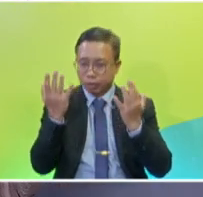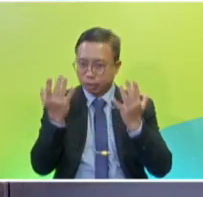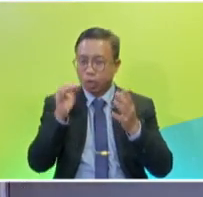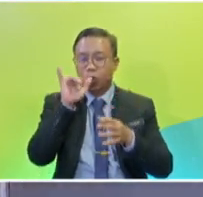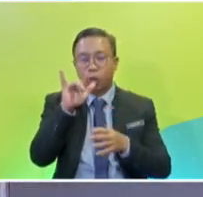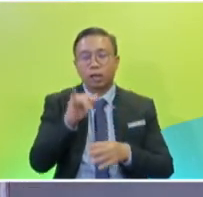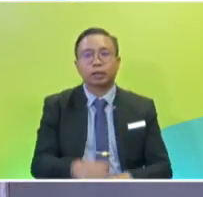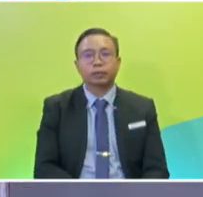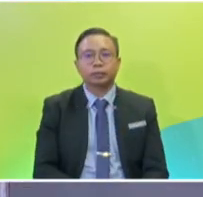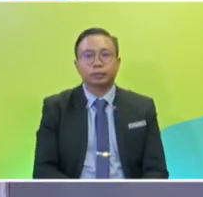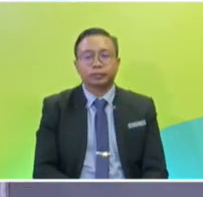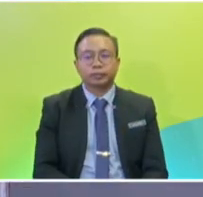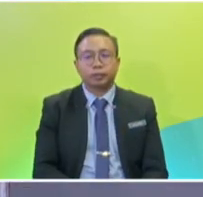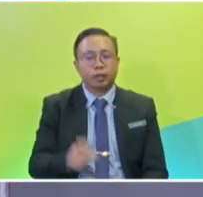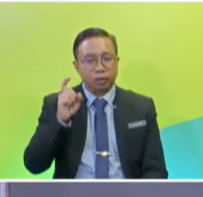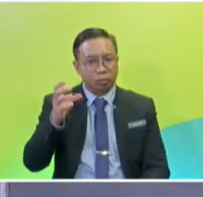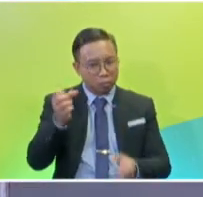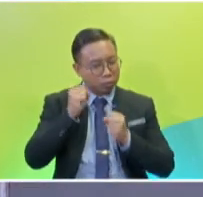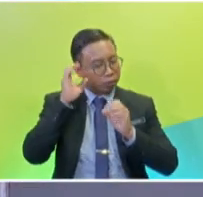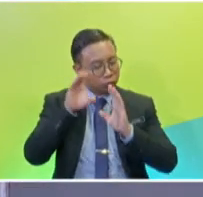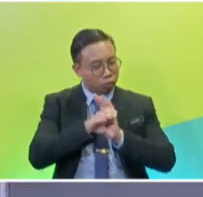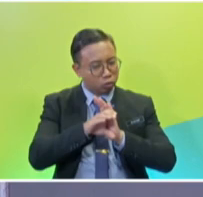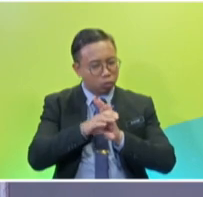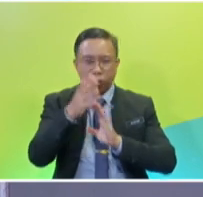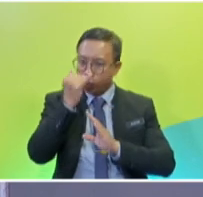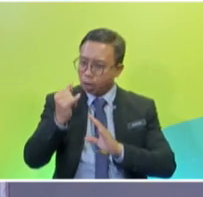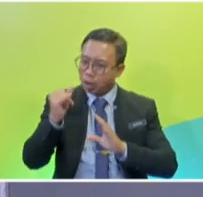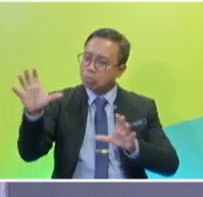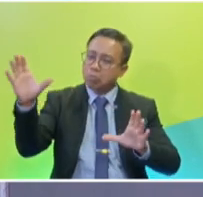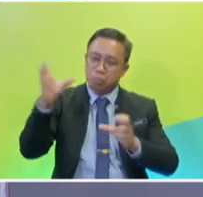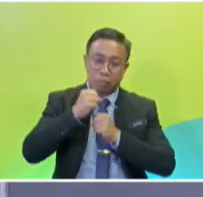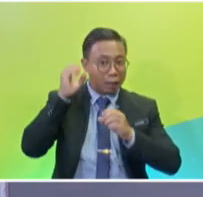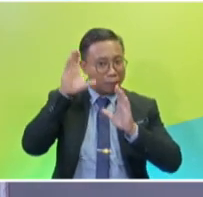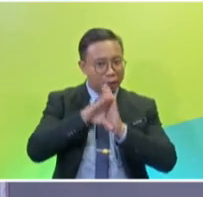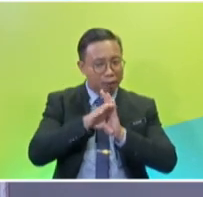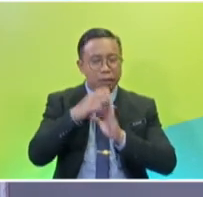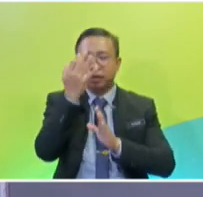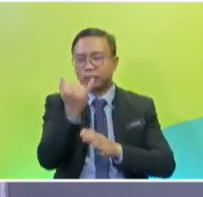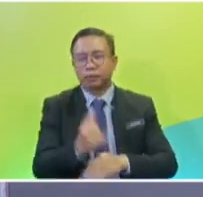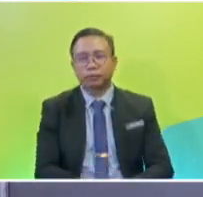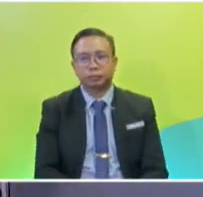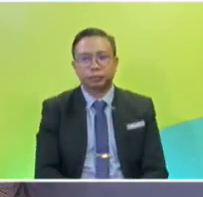why? Why can we take photos? Why? Why must we take photos? What's your answer, Shida?